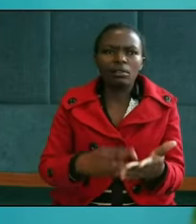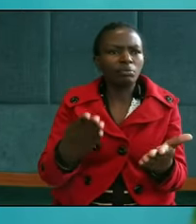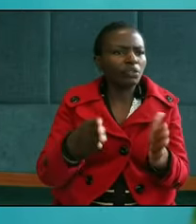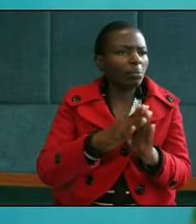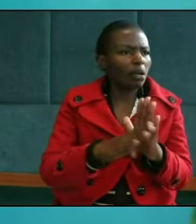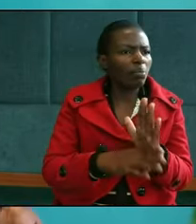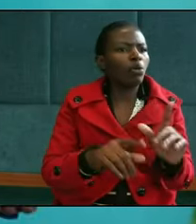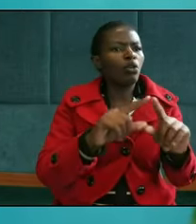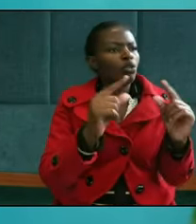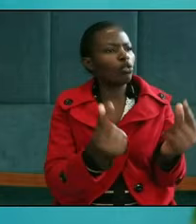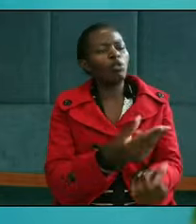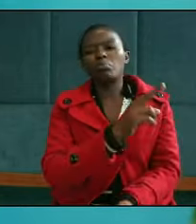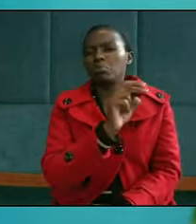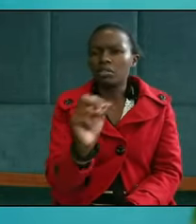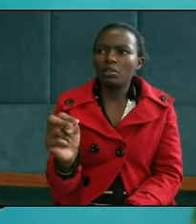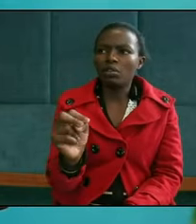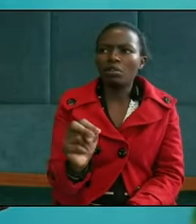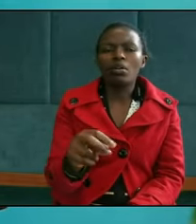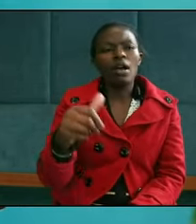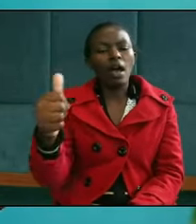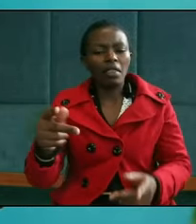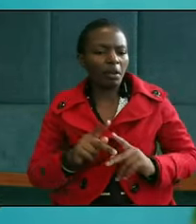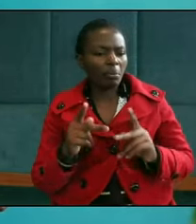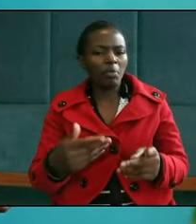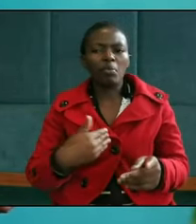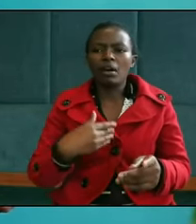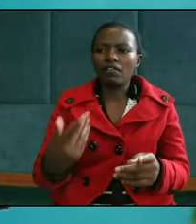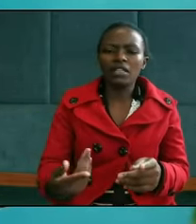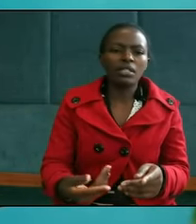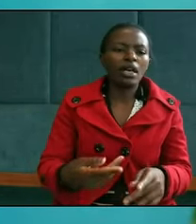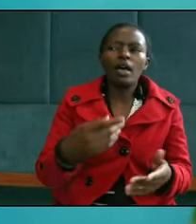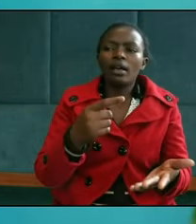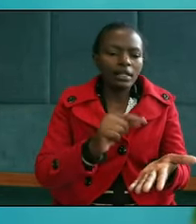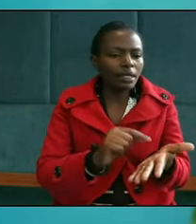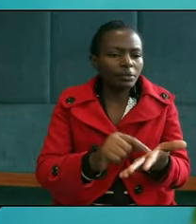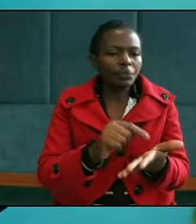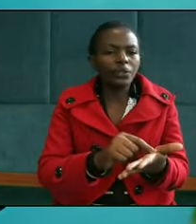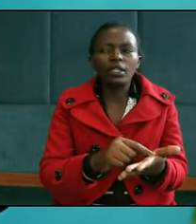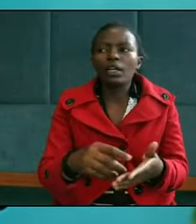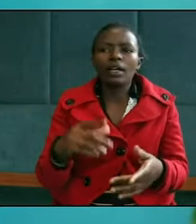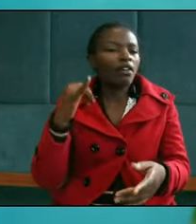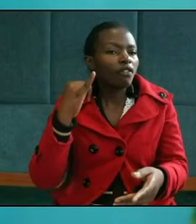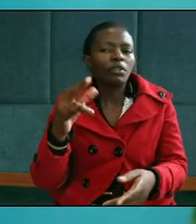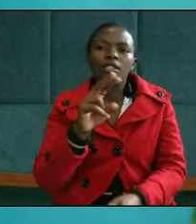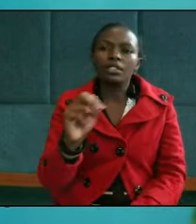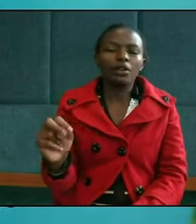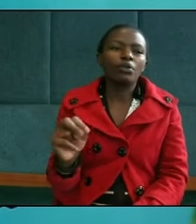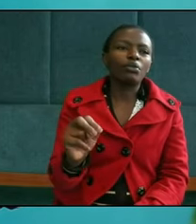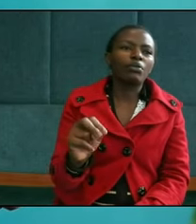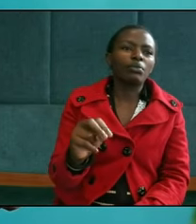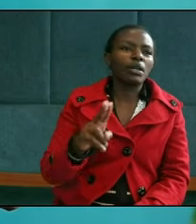a phone, how is she going to be involved in this prayer? Are we serious?